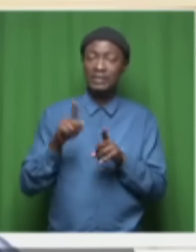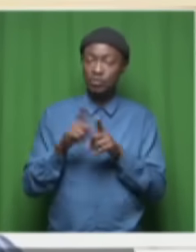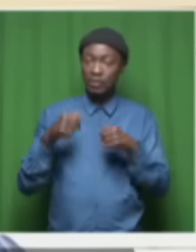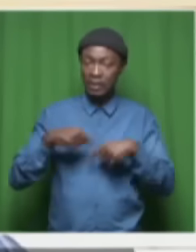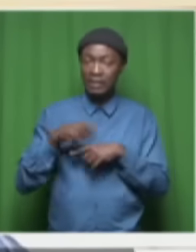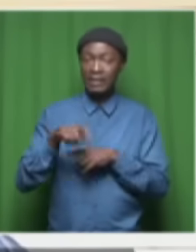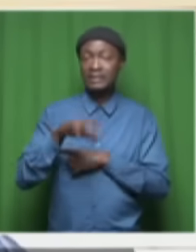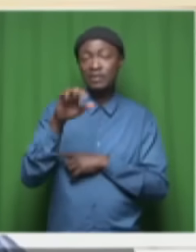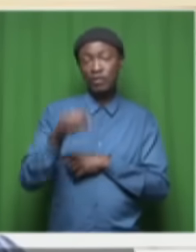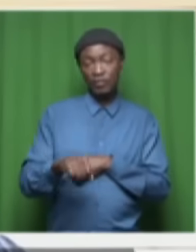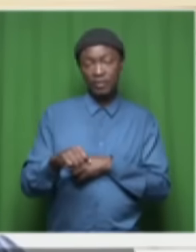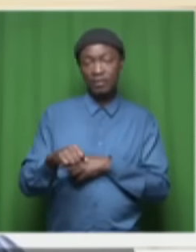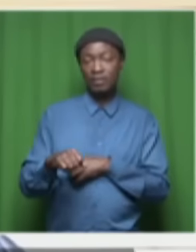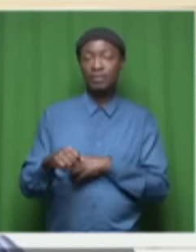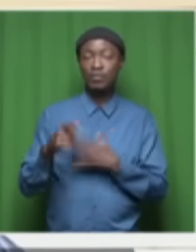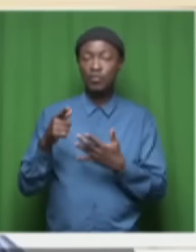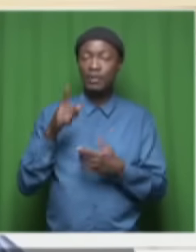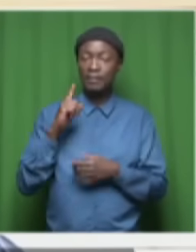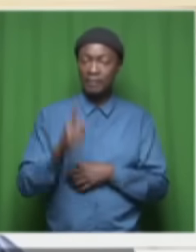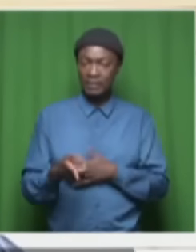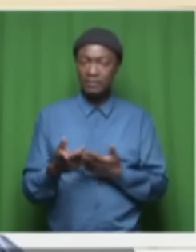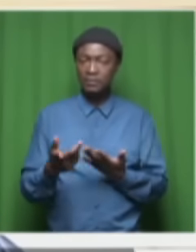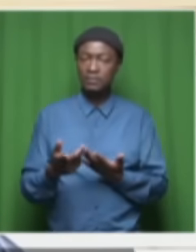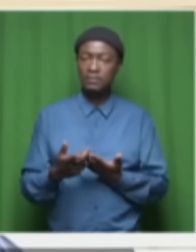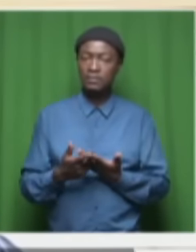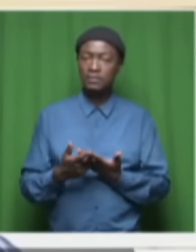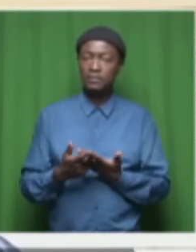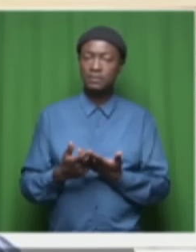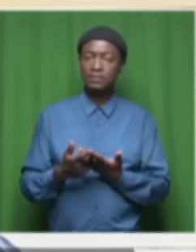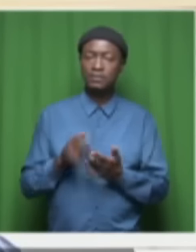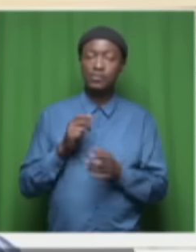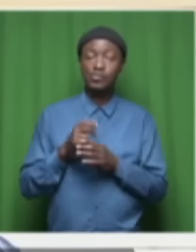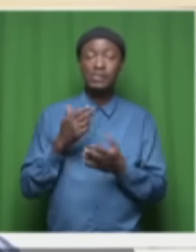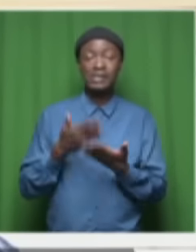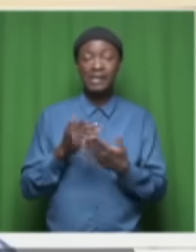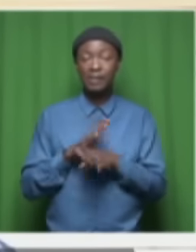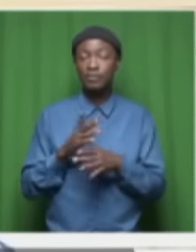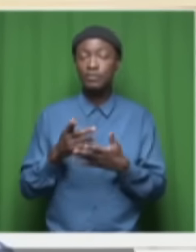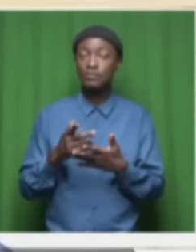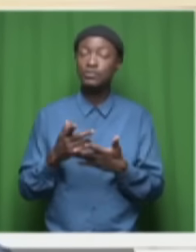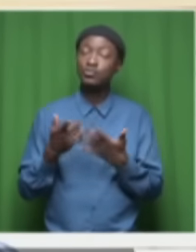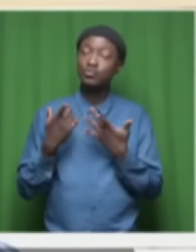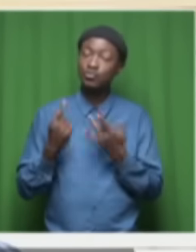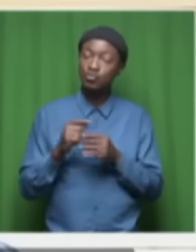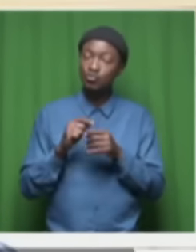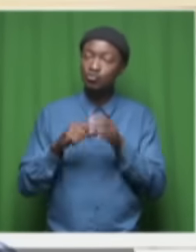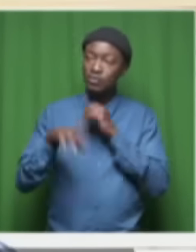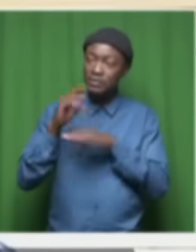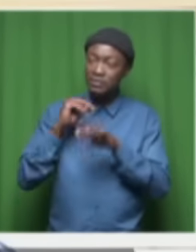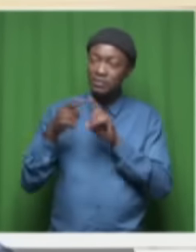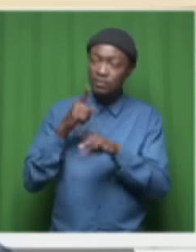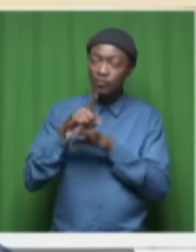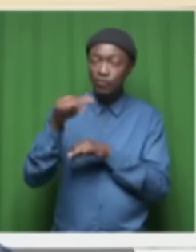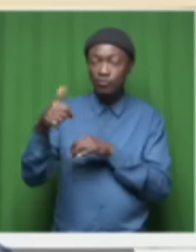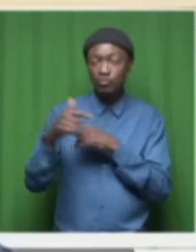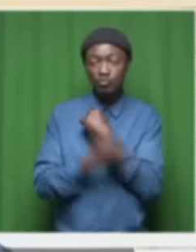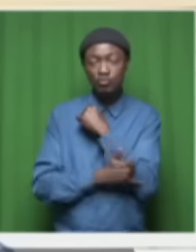forward, we're actually be able to pick it back and do lesson learned from those countries in